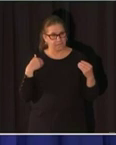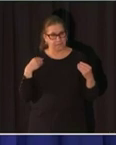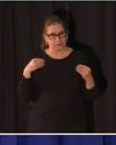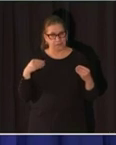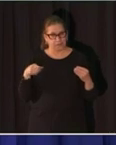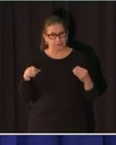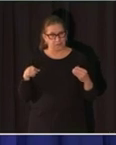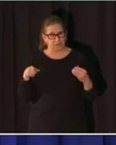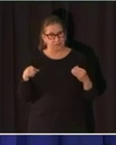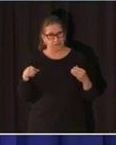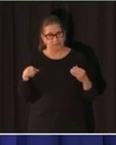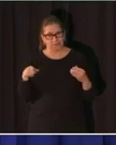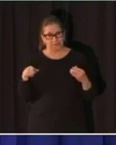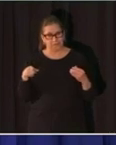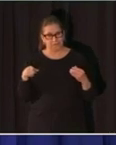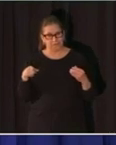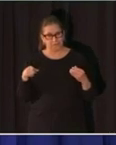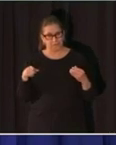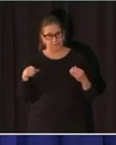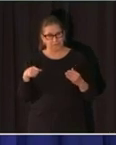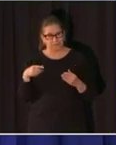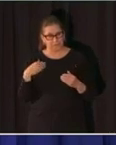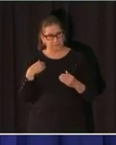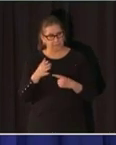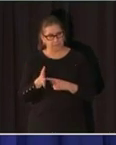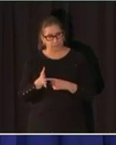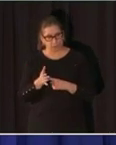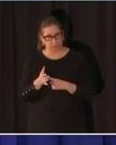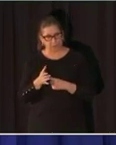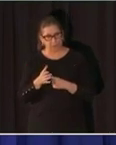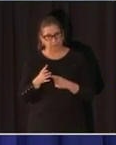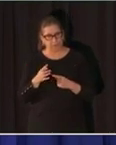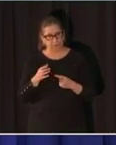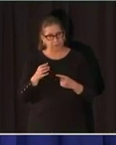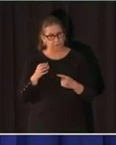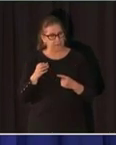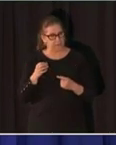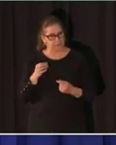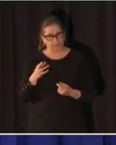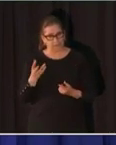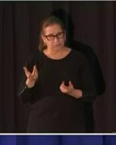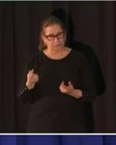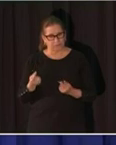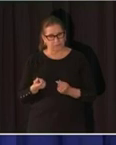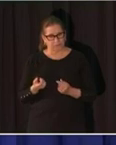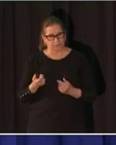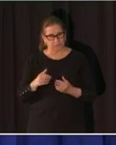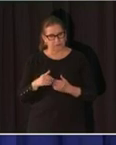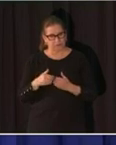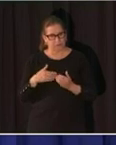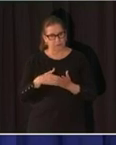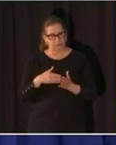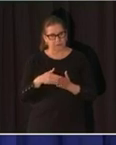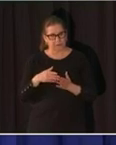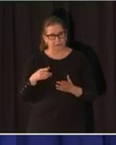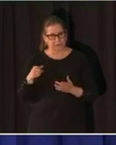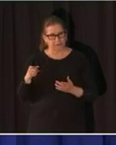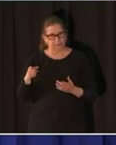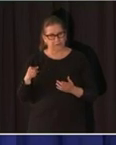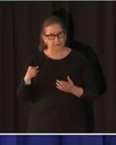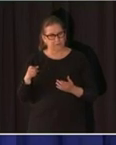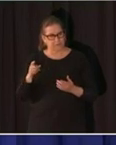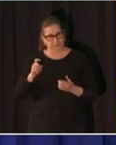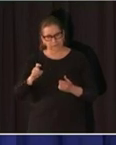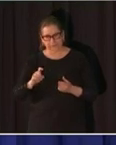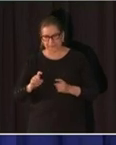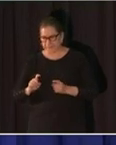any kind of requirement or advisory to stores on how often they need to be disinfected? I know, for